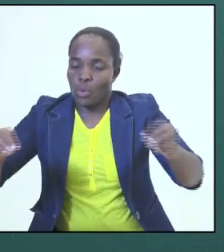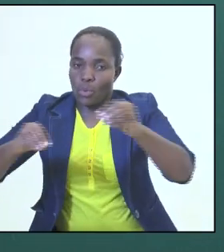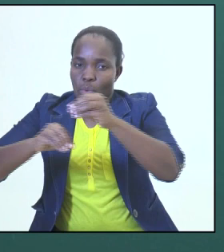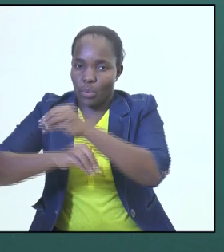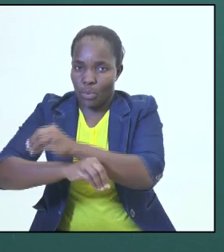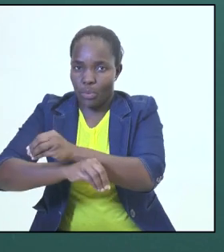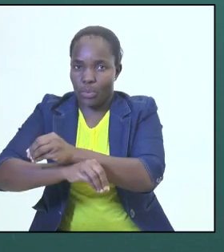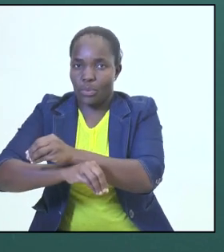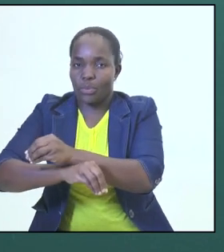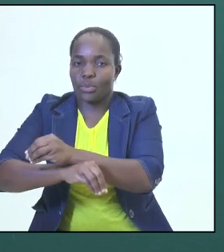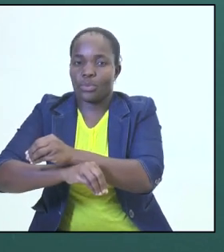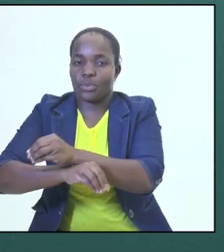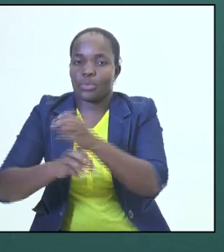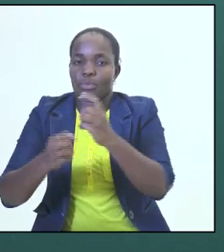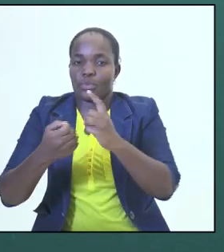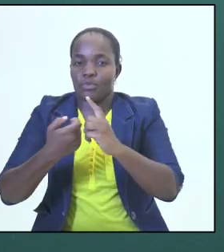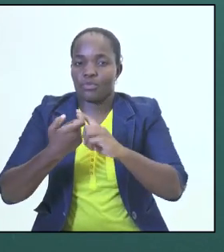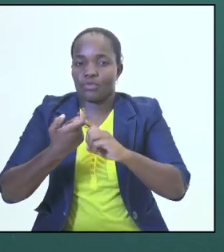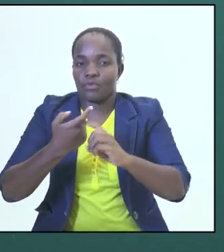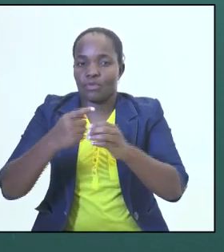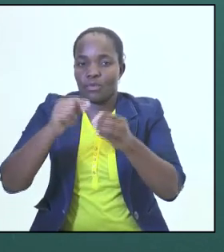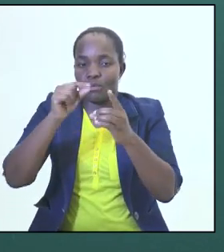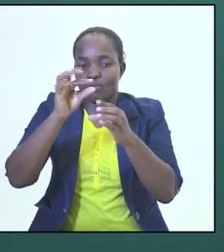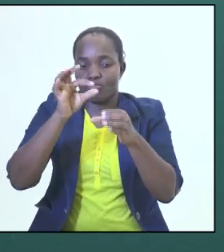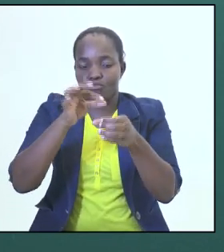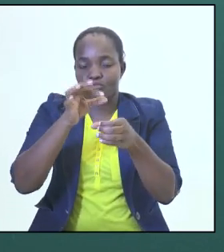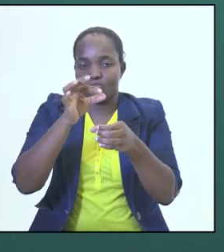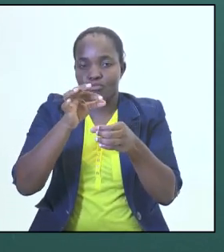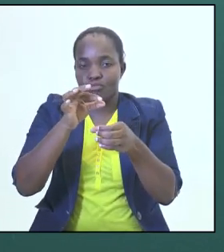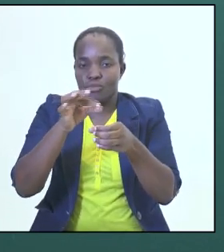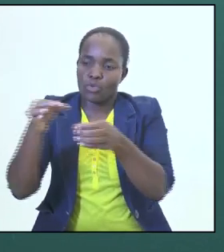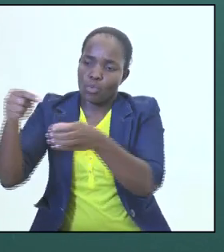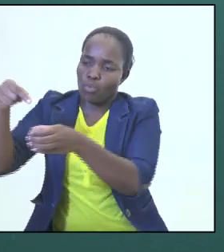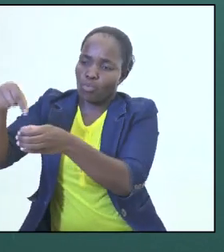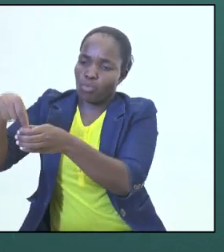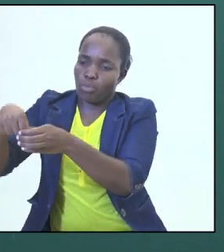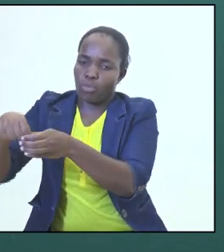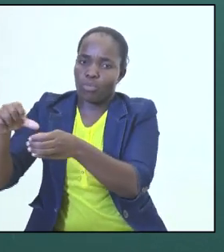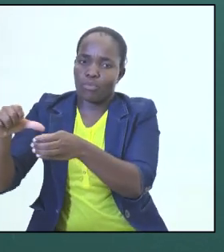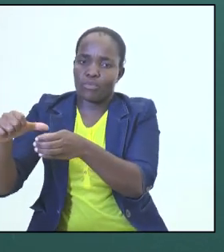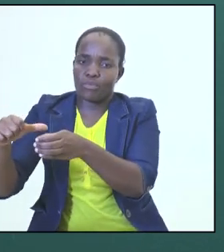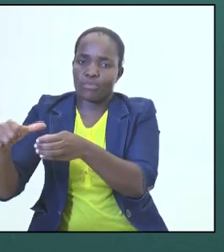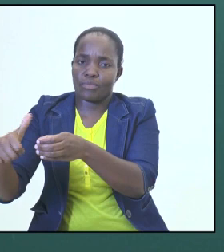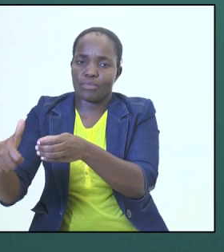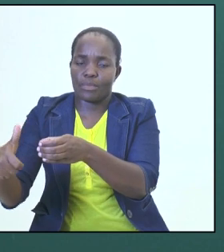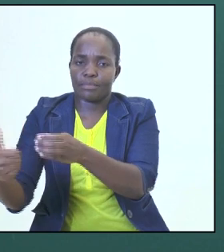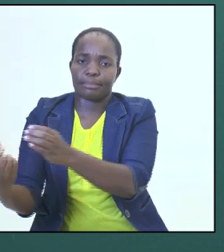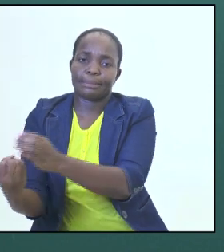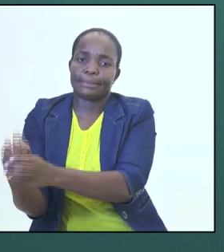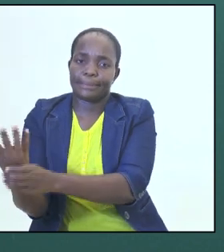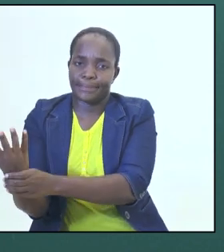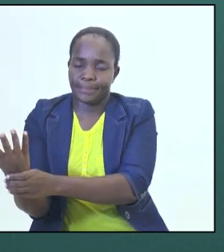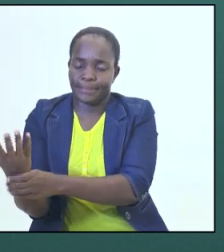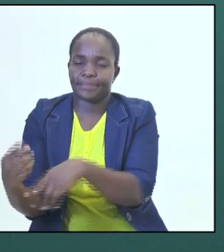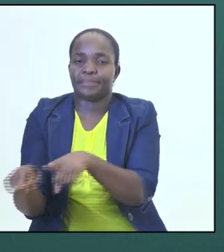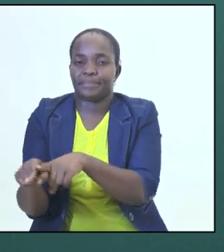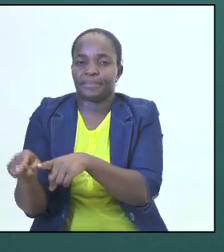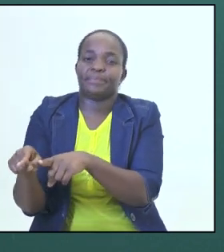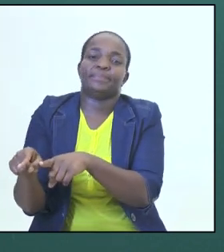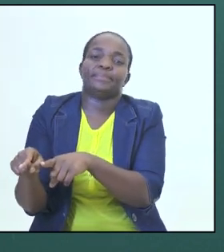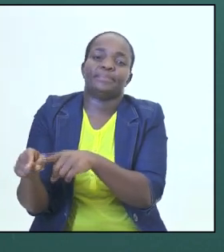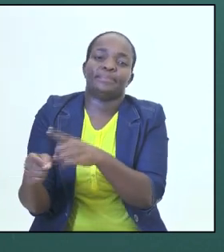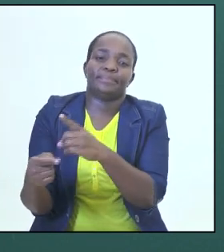Cross-pollination is the transfer of pollen from the anther to the stigma of another flower on another plant of the same